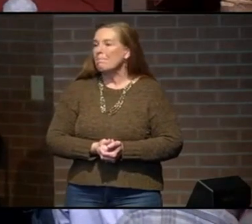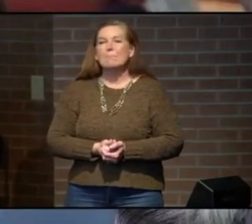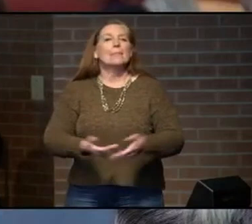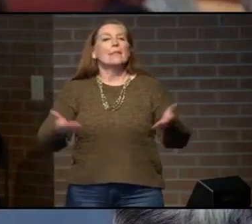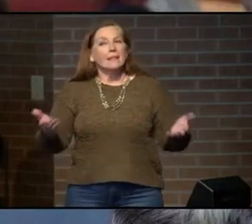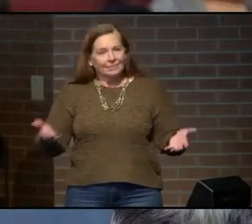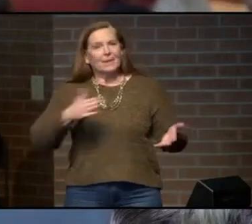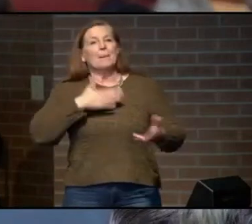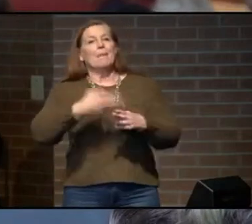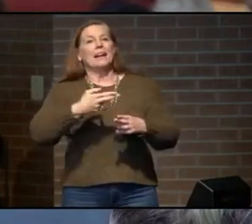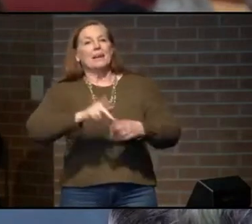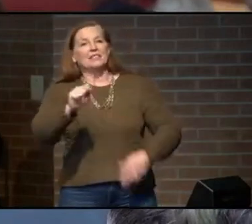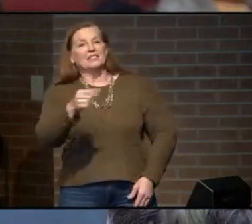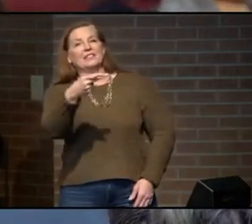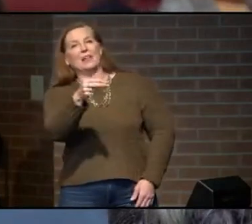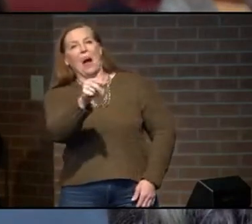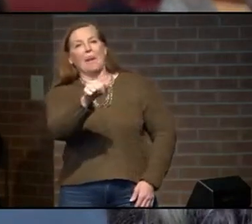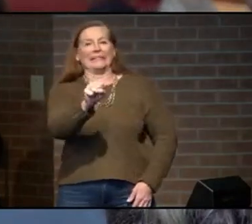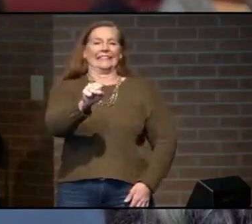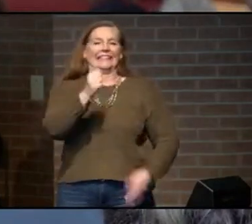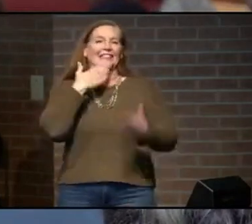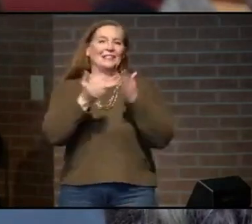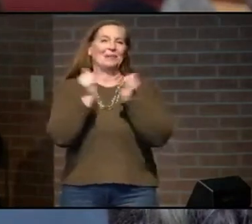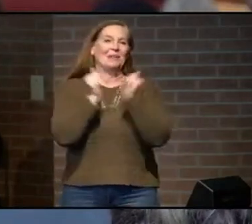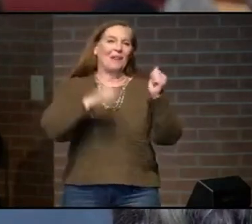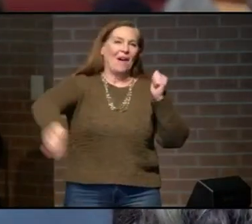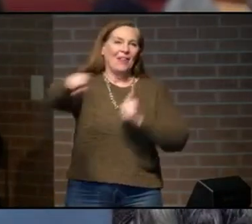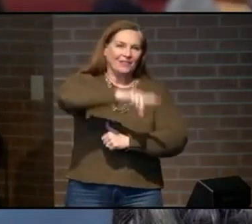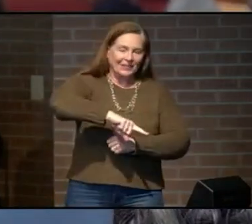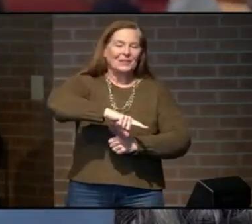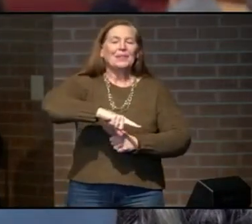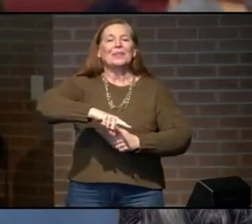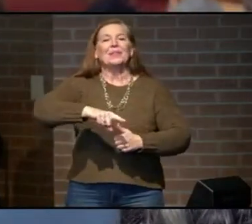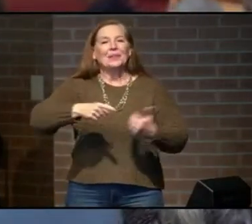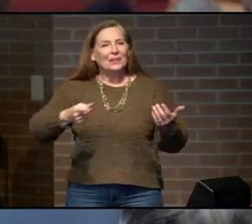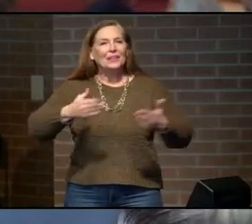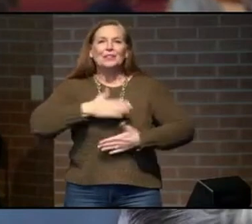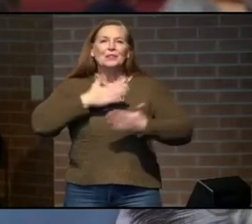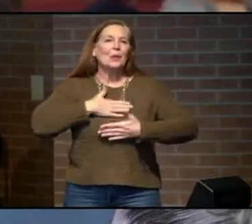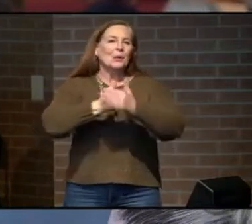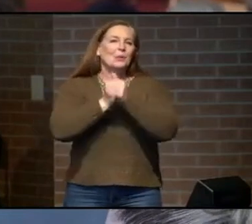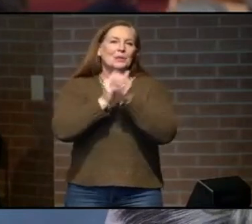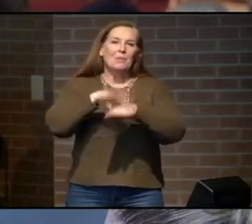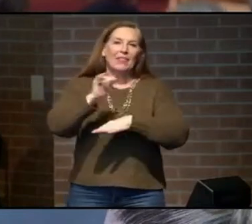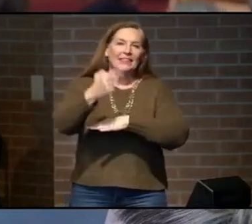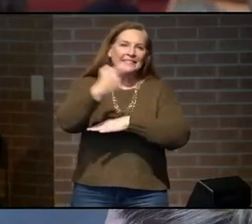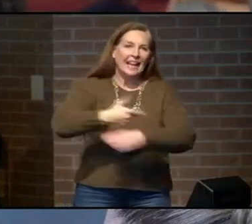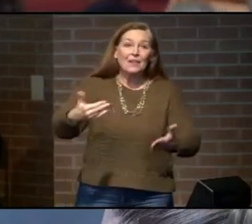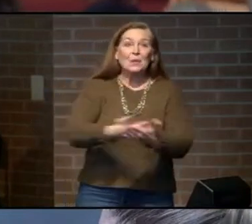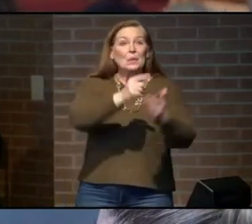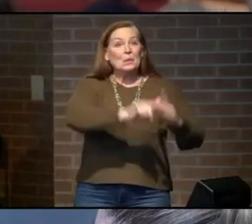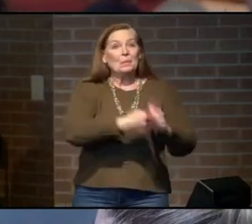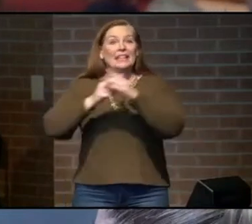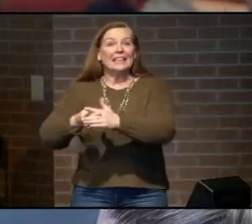My name is Thomas, and it's so good to be with all of you. It is a joy to worship on this day of new beginnings, and